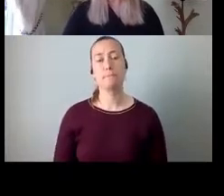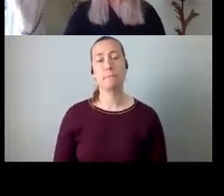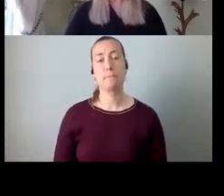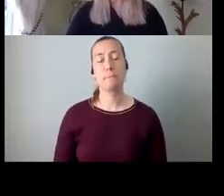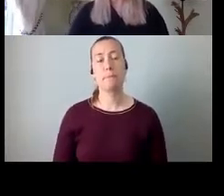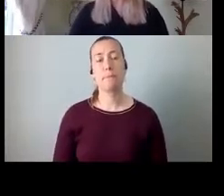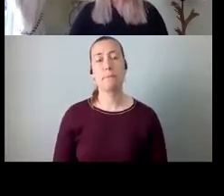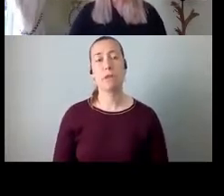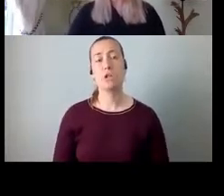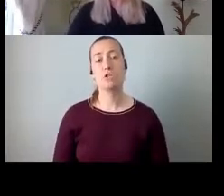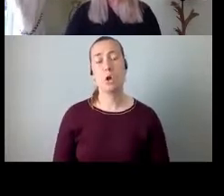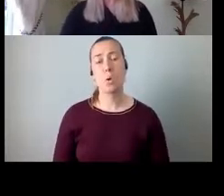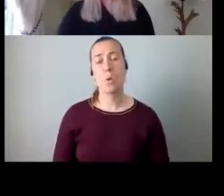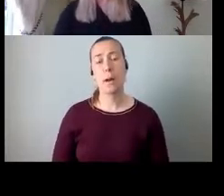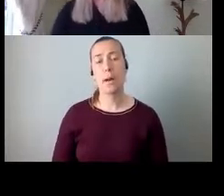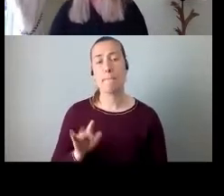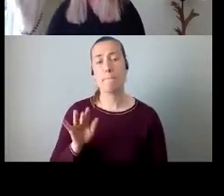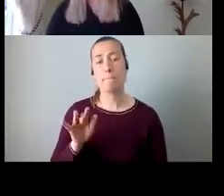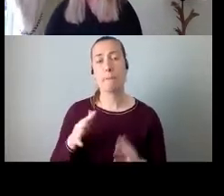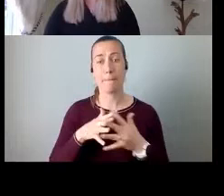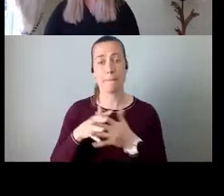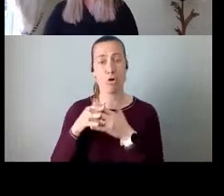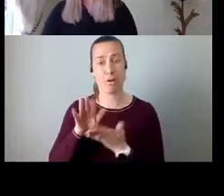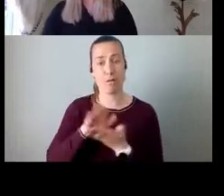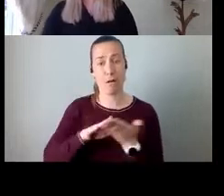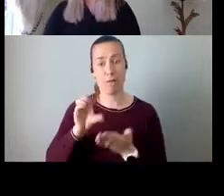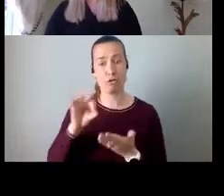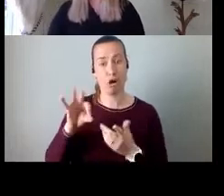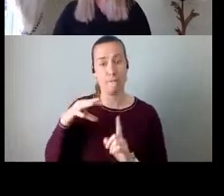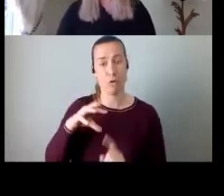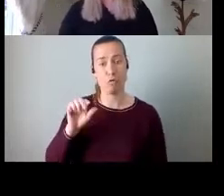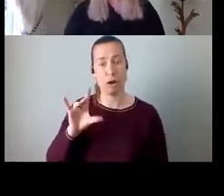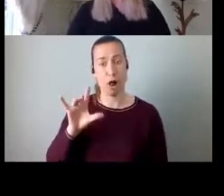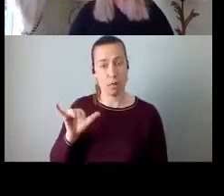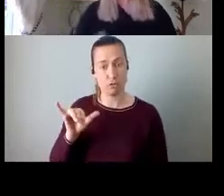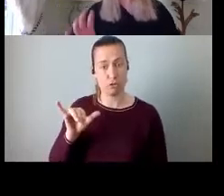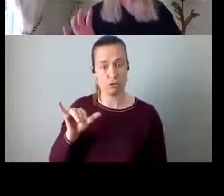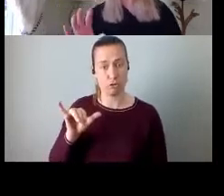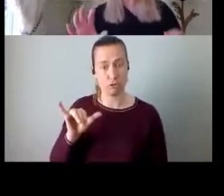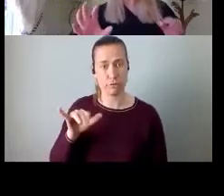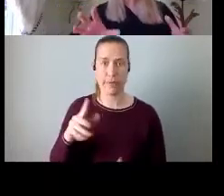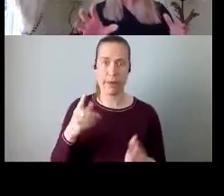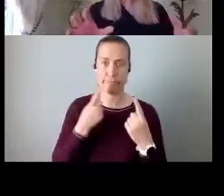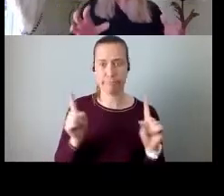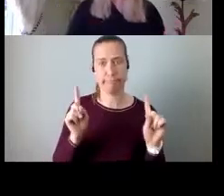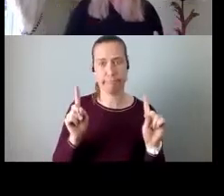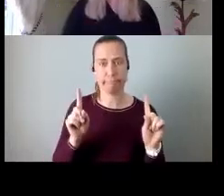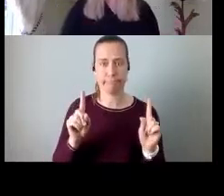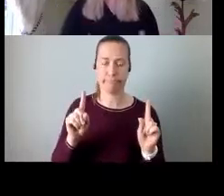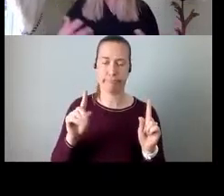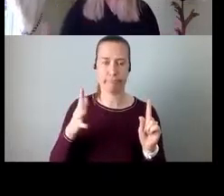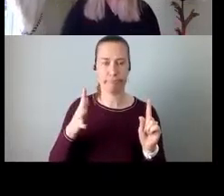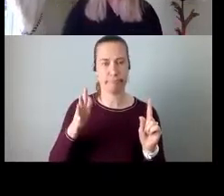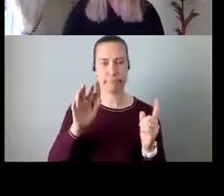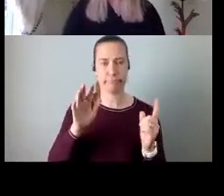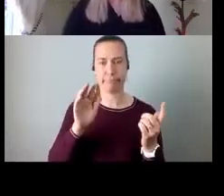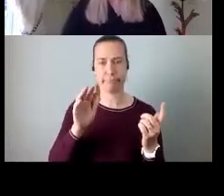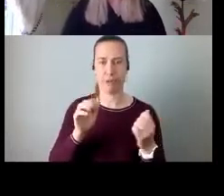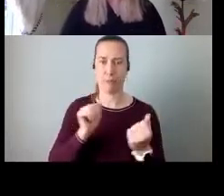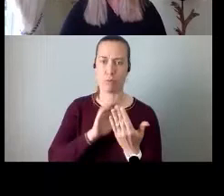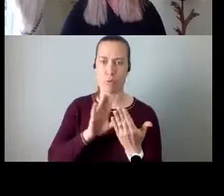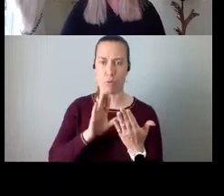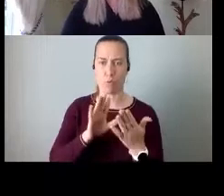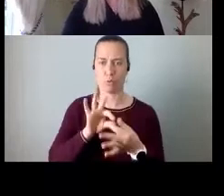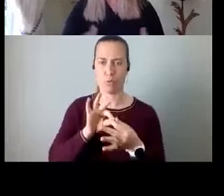the American College of Radiology has put forth kind of a algorithmic approach to how to manage this.